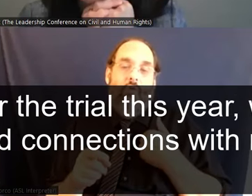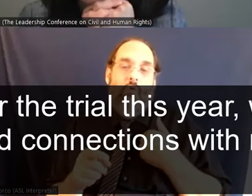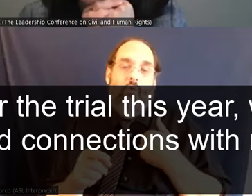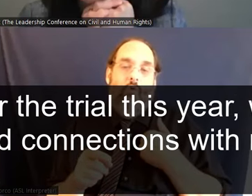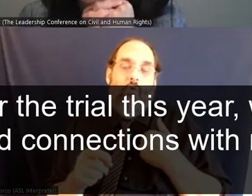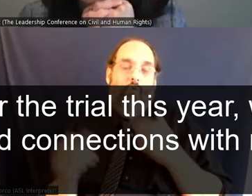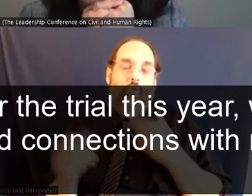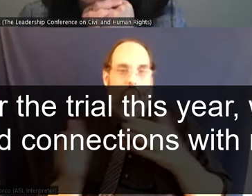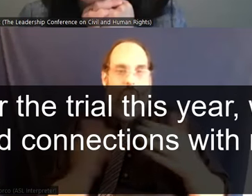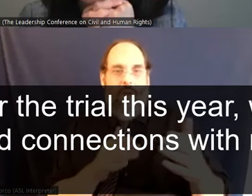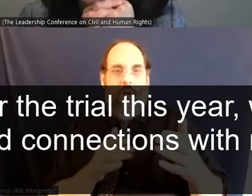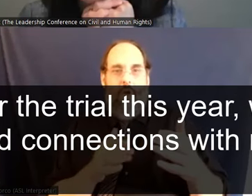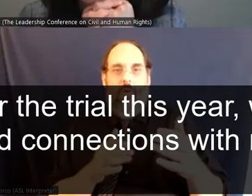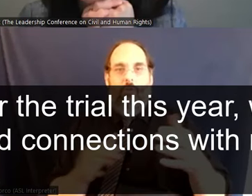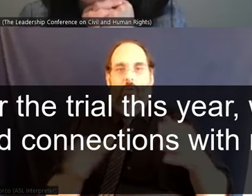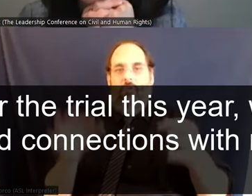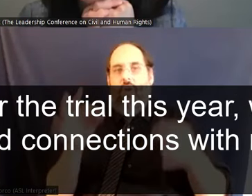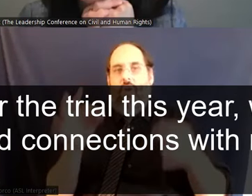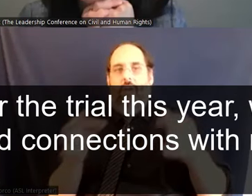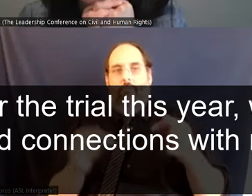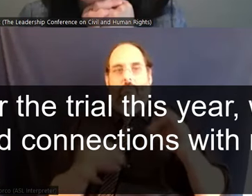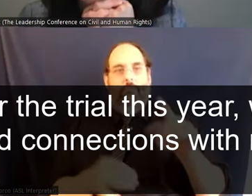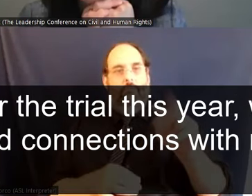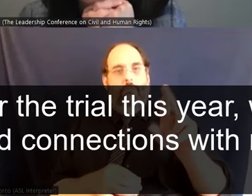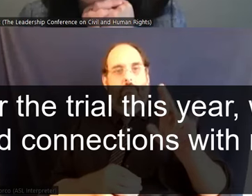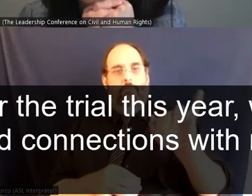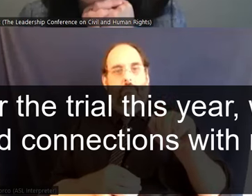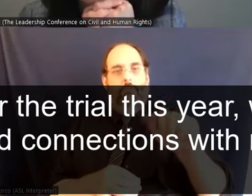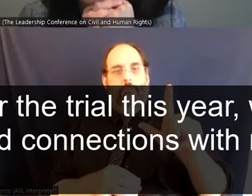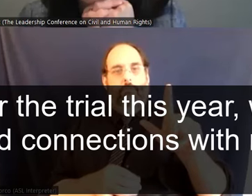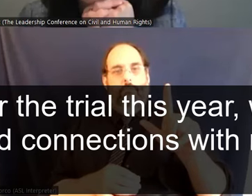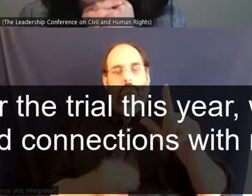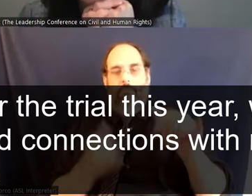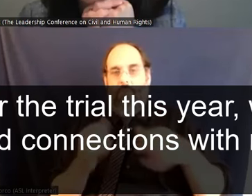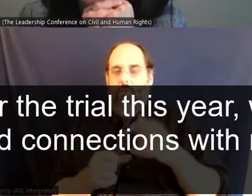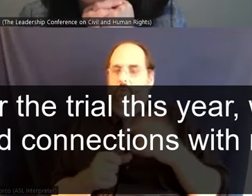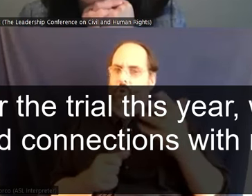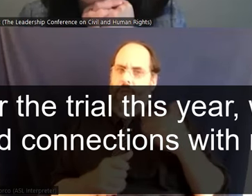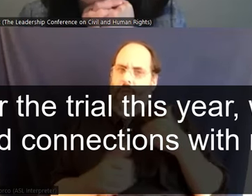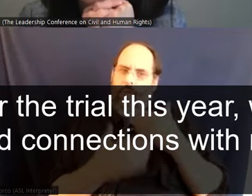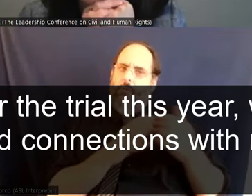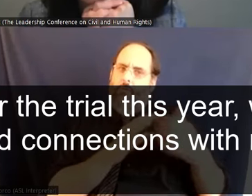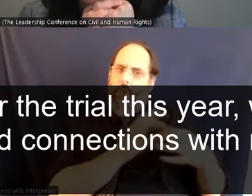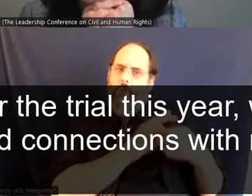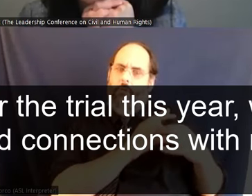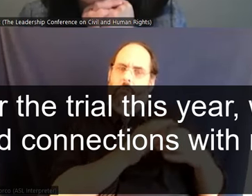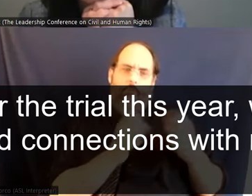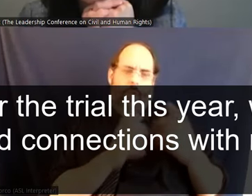to prepare for the trial this year, we already had established connections with